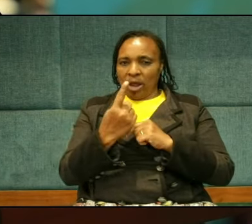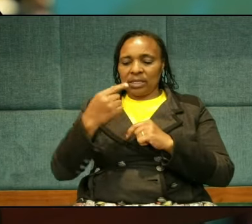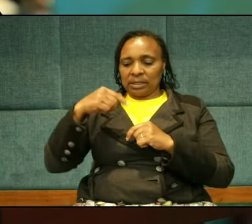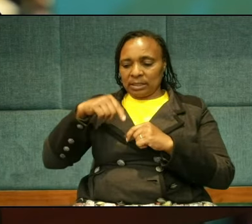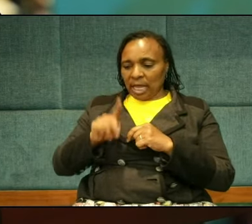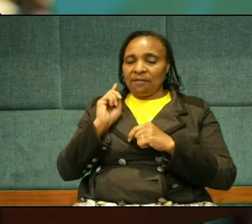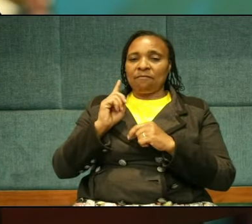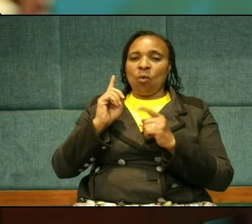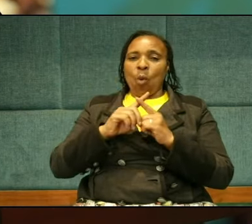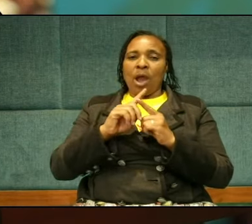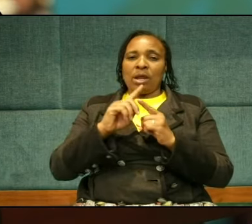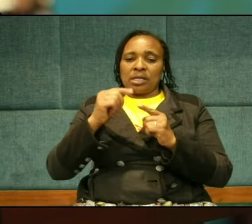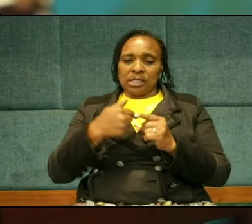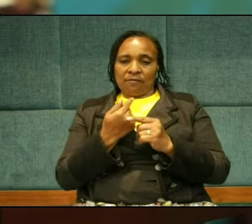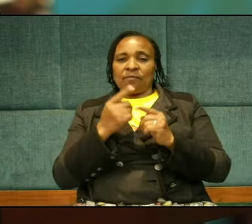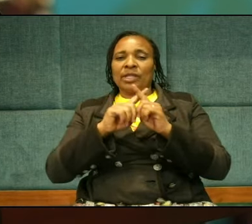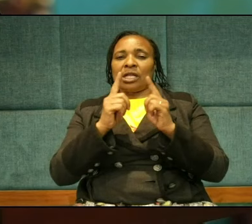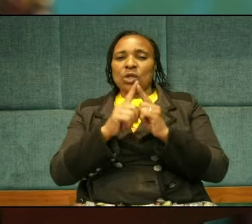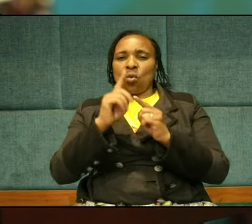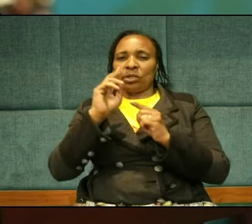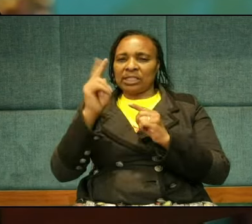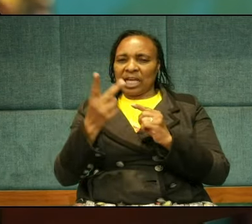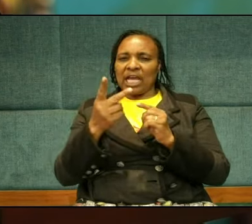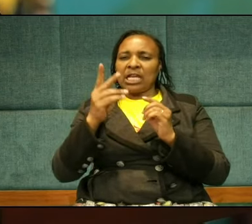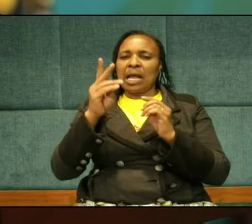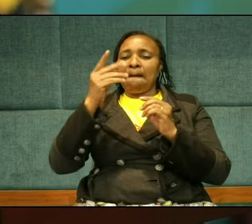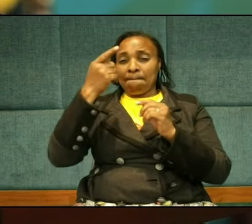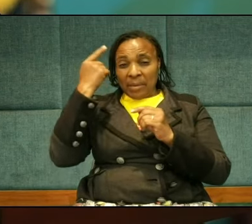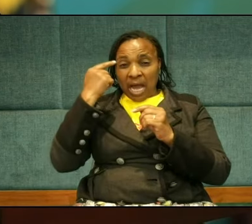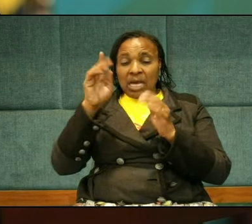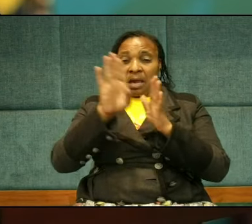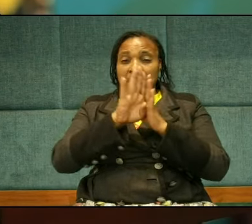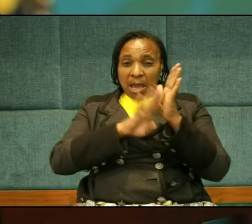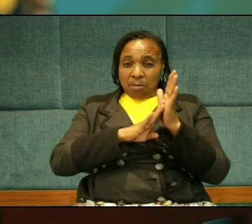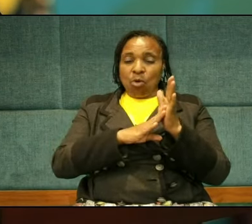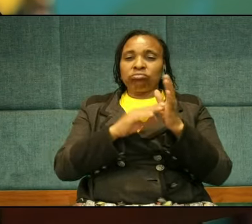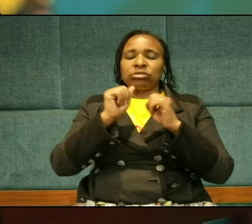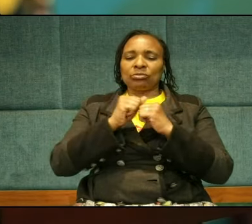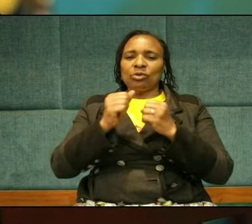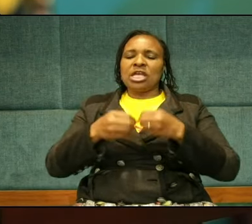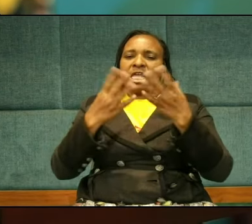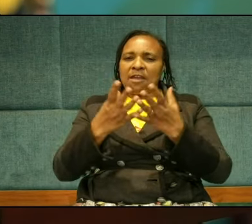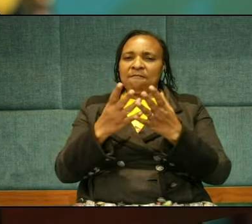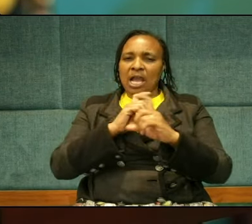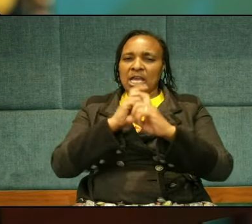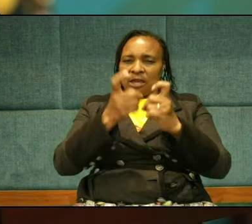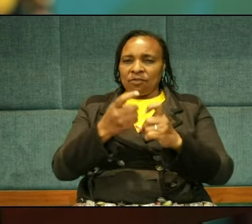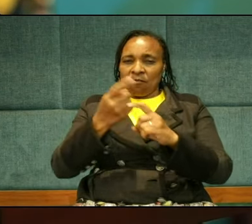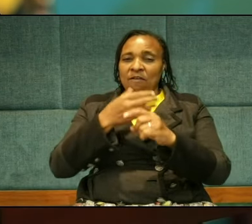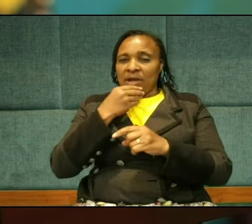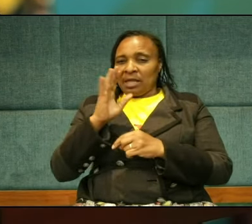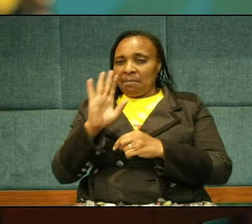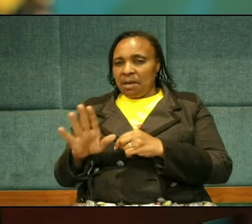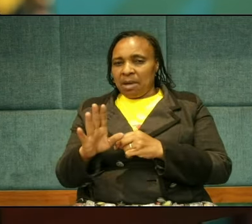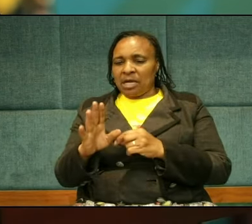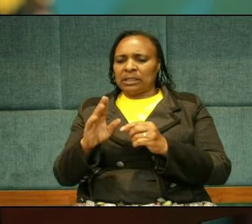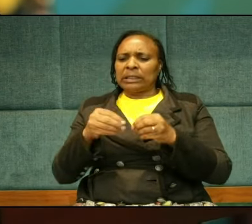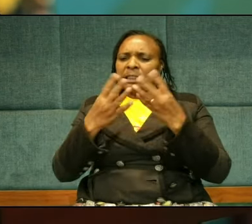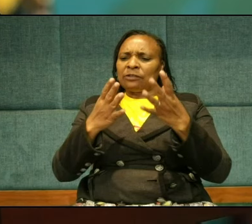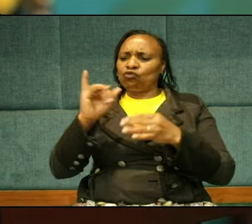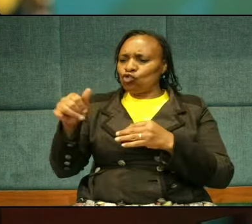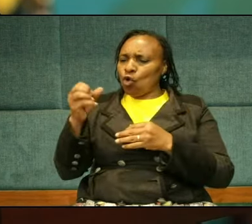friend. The second Bible was a black Bible his father had given him for his 9th birthday. His chance to give the Bible to Johan came